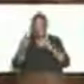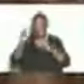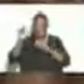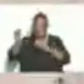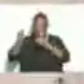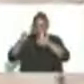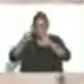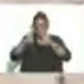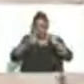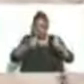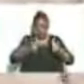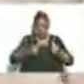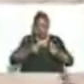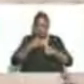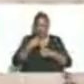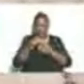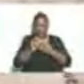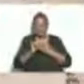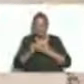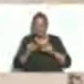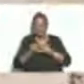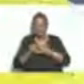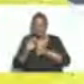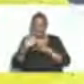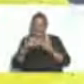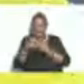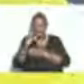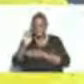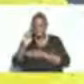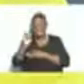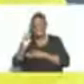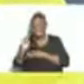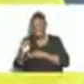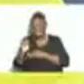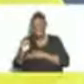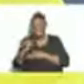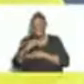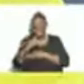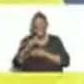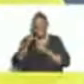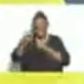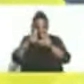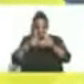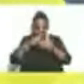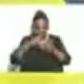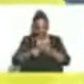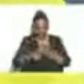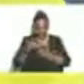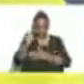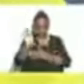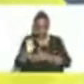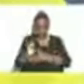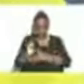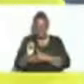unregulated communities, including the All Saints Way shantytown. We've posted about 50-plus notices in